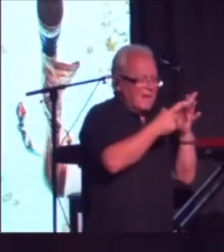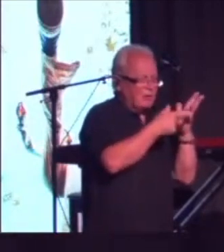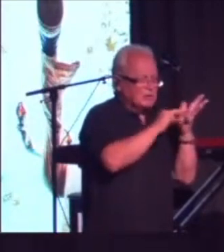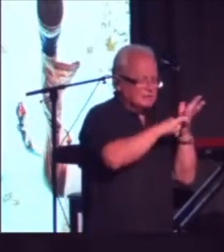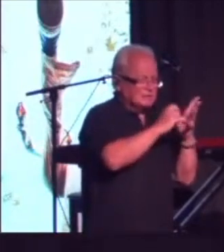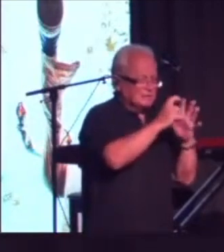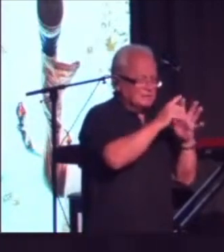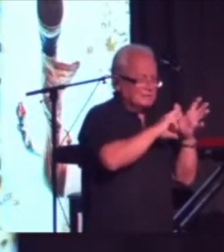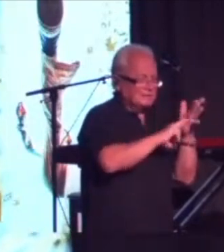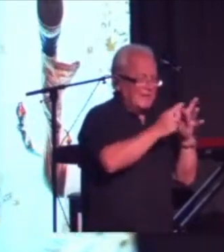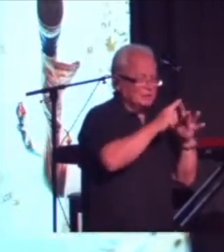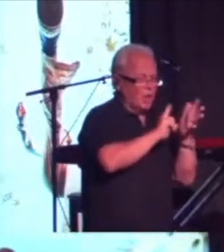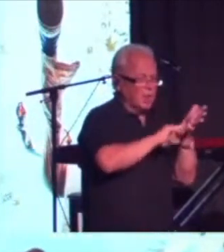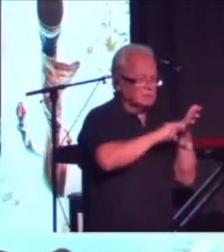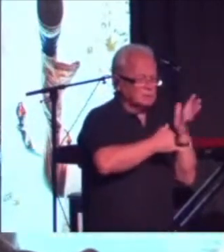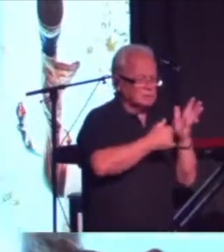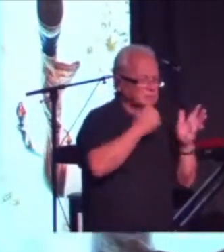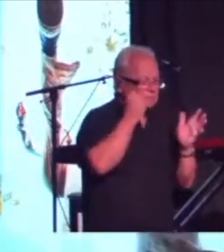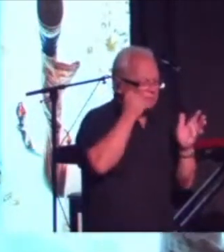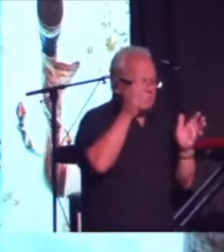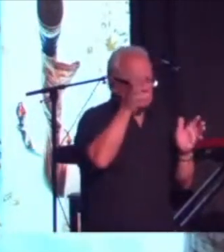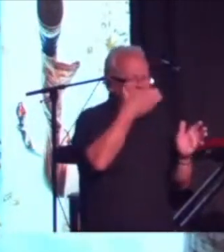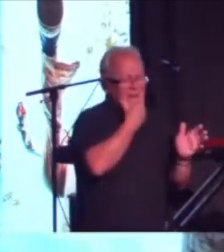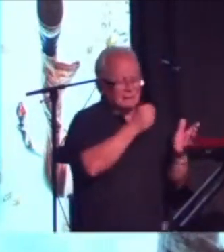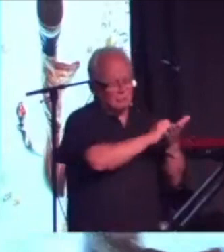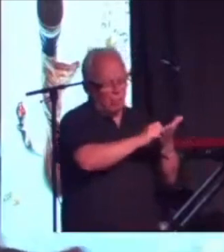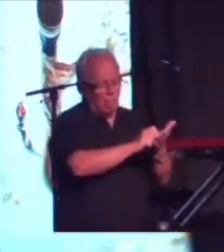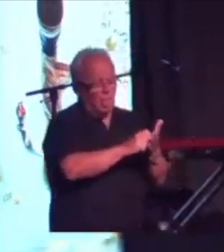is good. He says, people in our lives should be loved biblically,